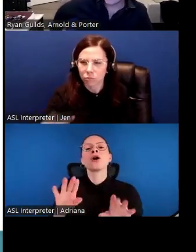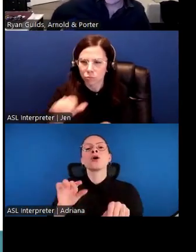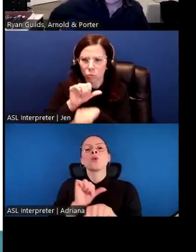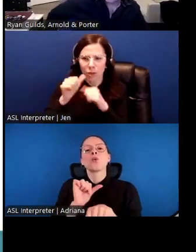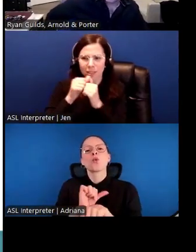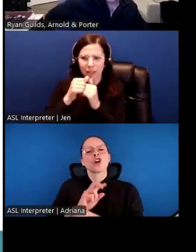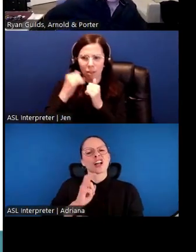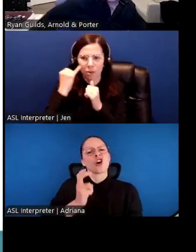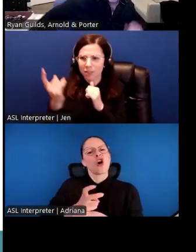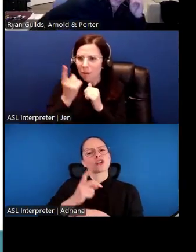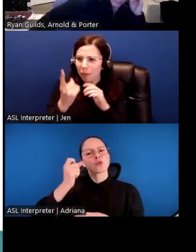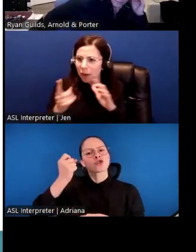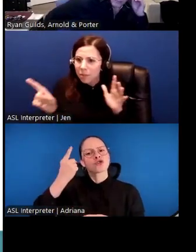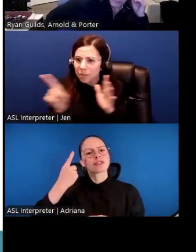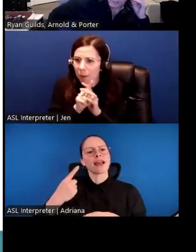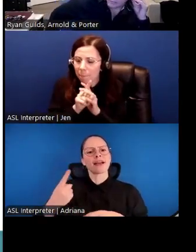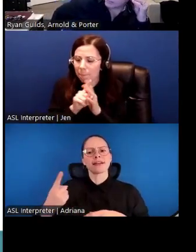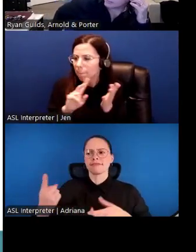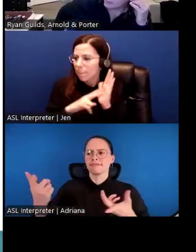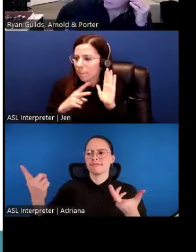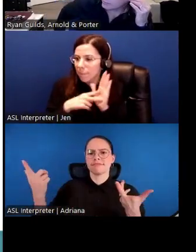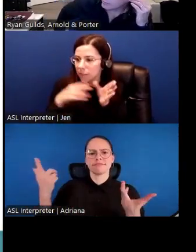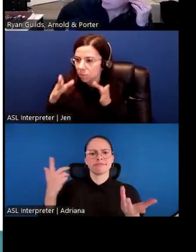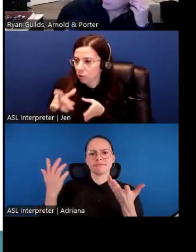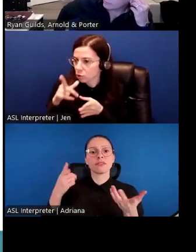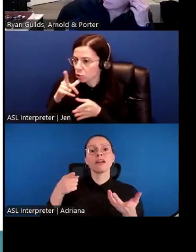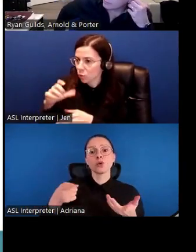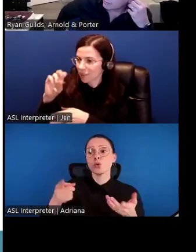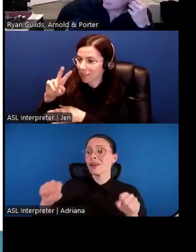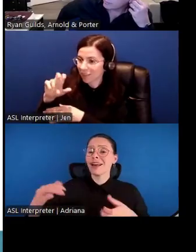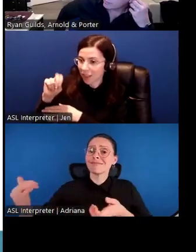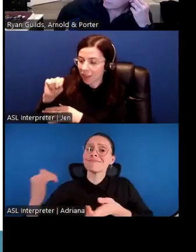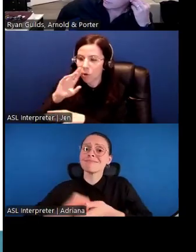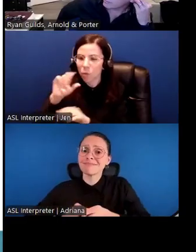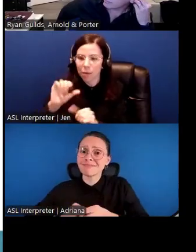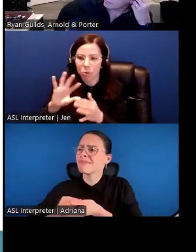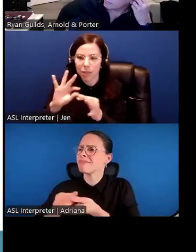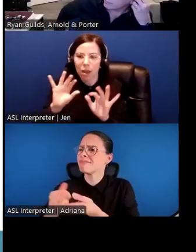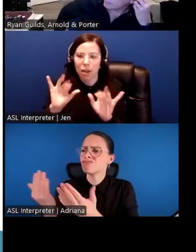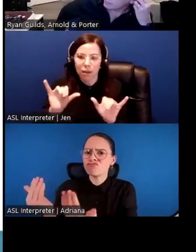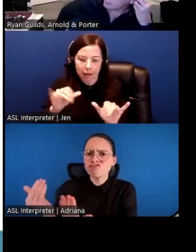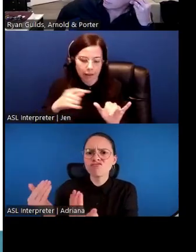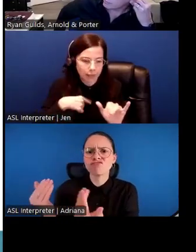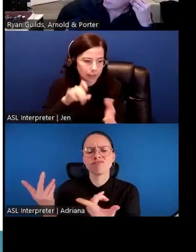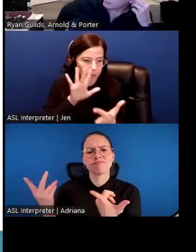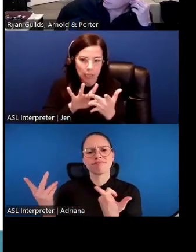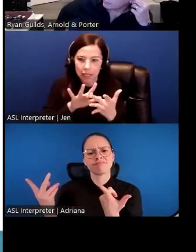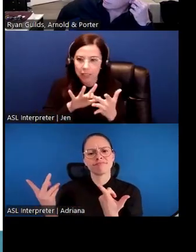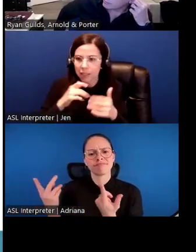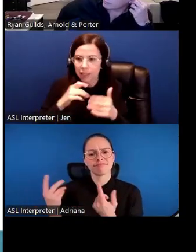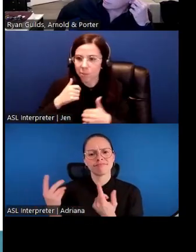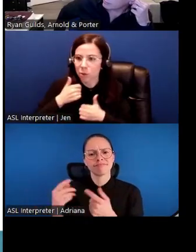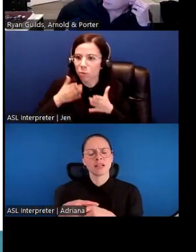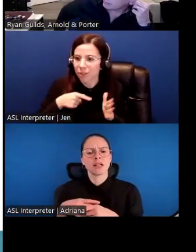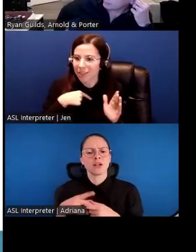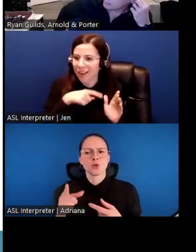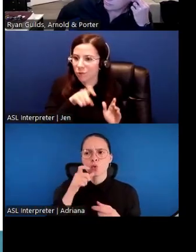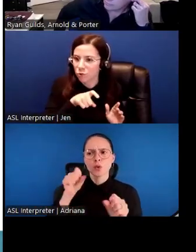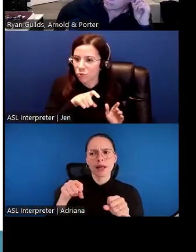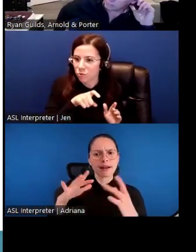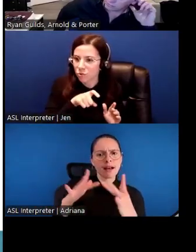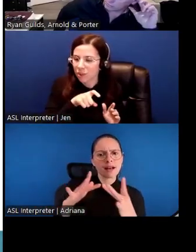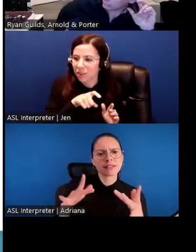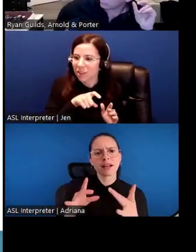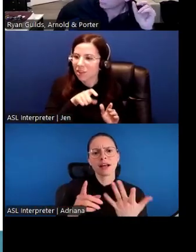comes in, then that person on the civilian side would be able to say, oh, I need to contact the military person, my counterpart on